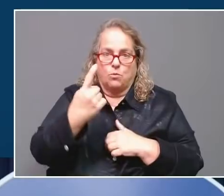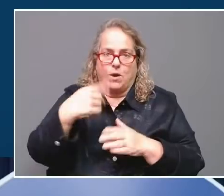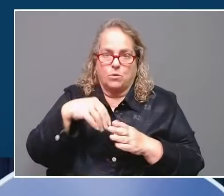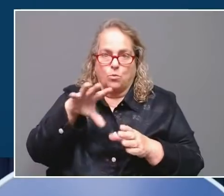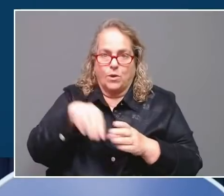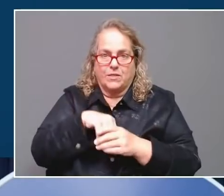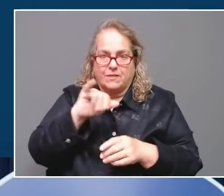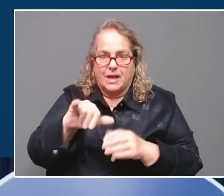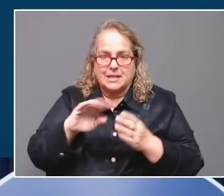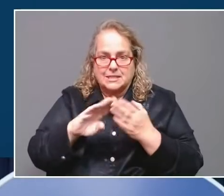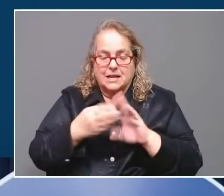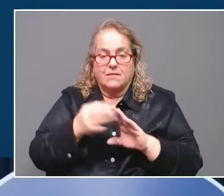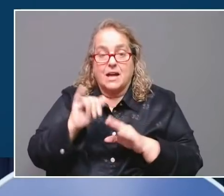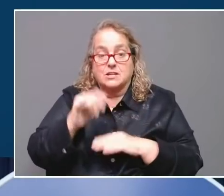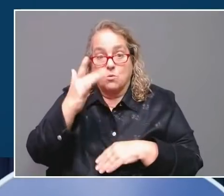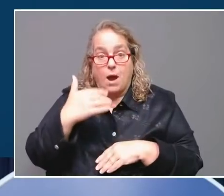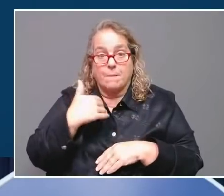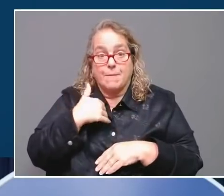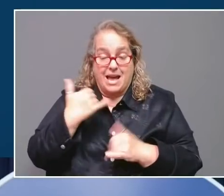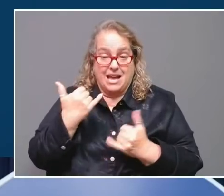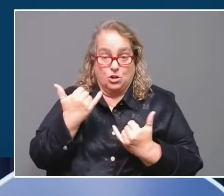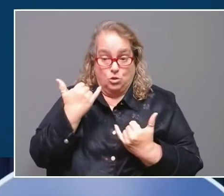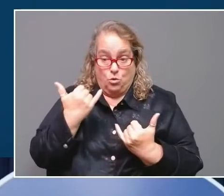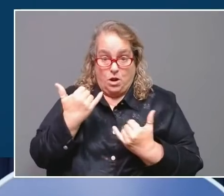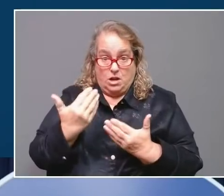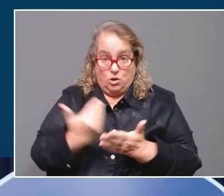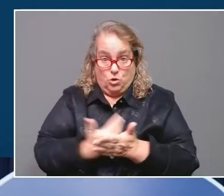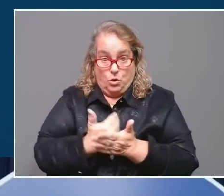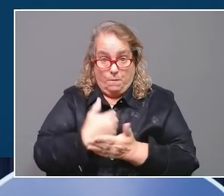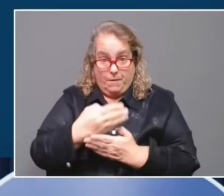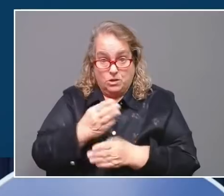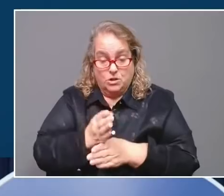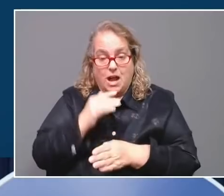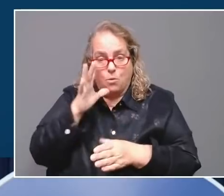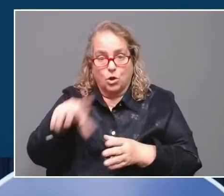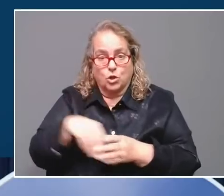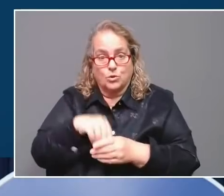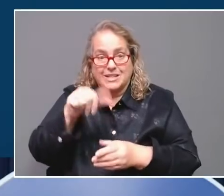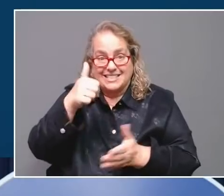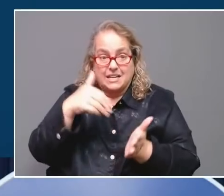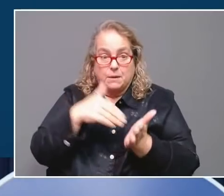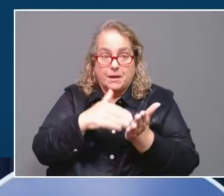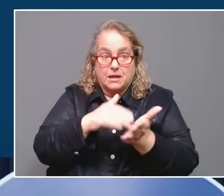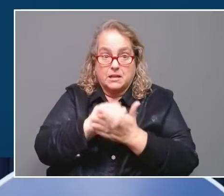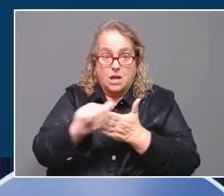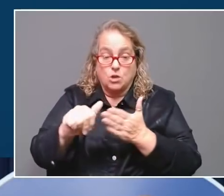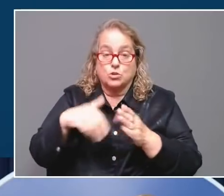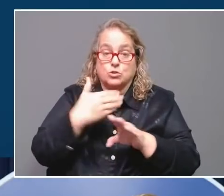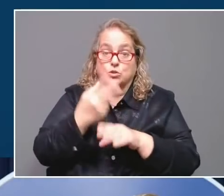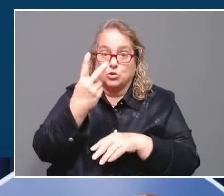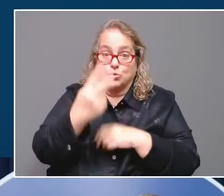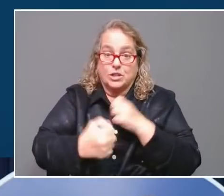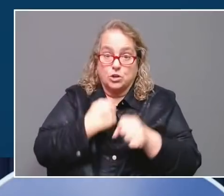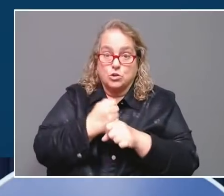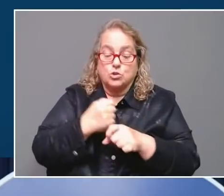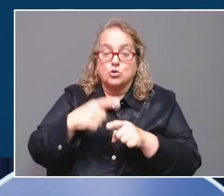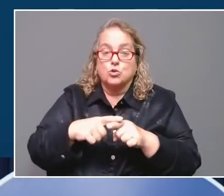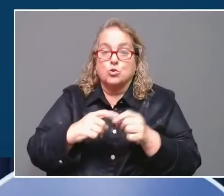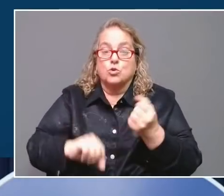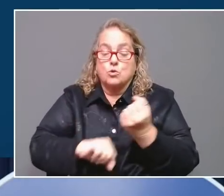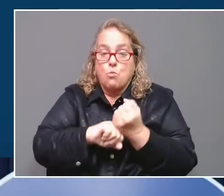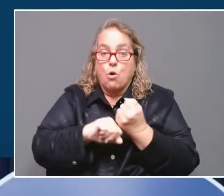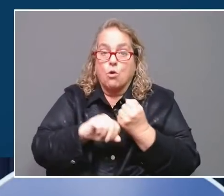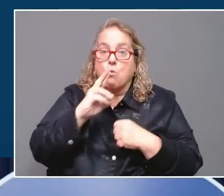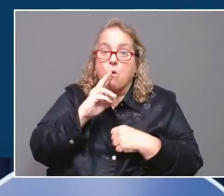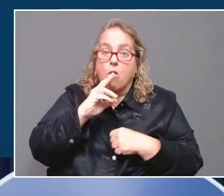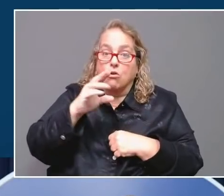why in my upcoming budget proposal, I'm going to include $10 million over 2 years to support the Waterfront Park expansion between 10th and